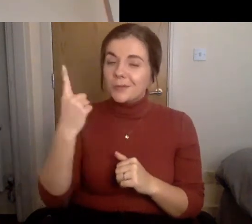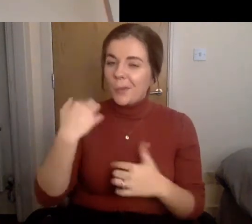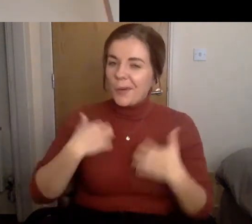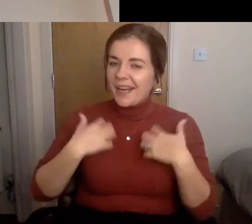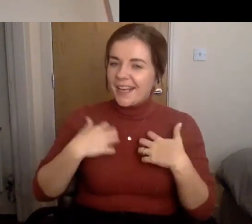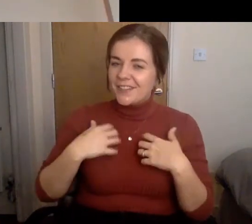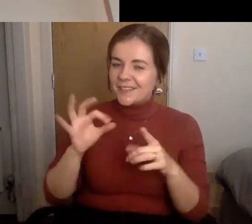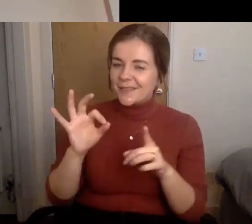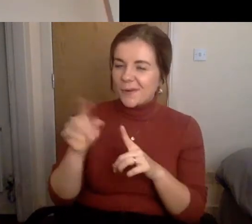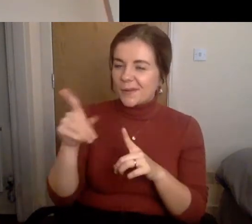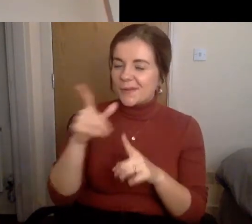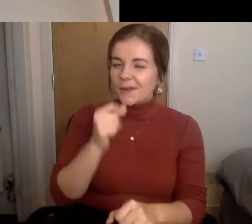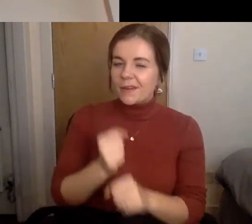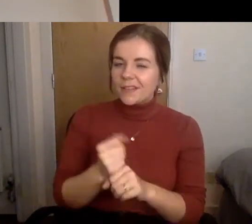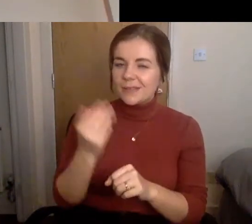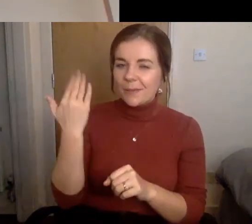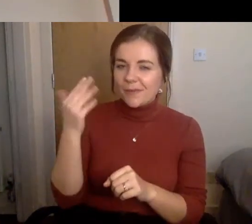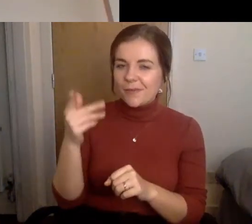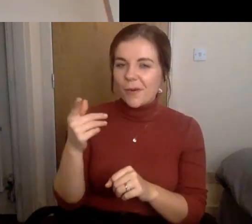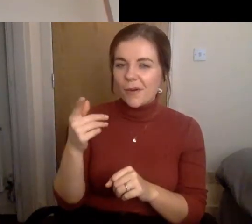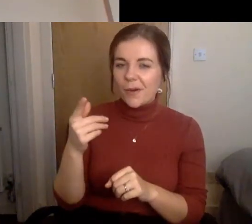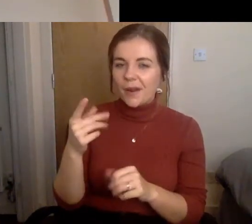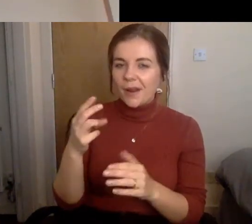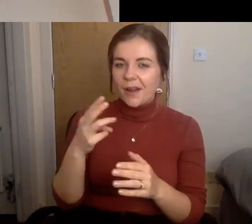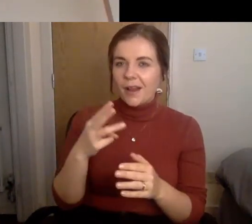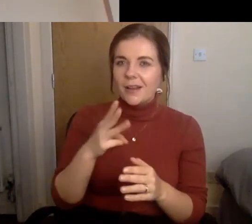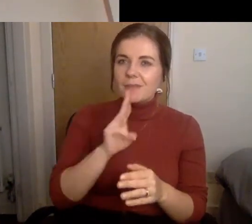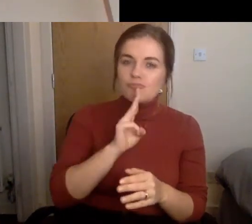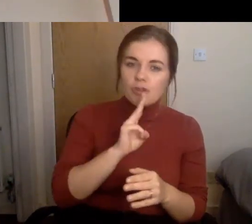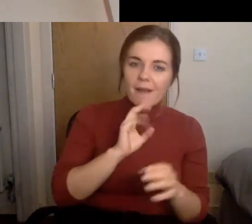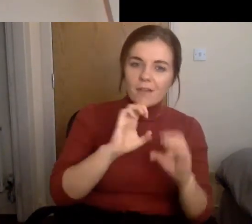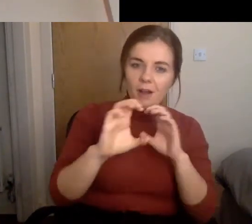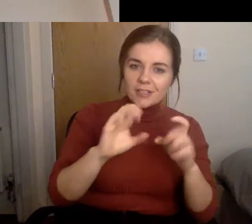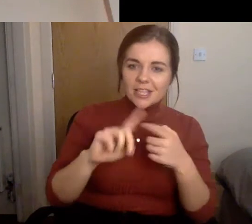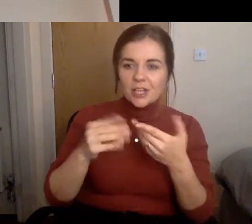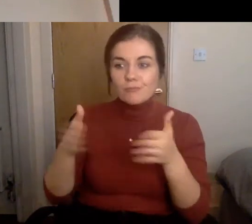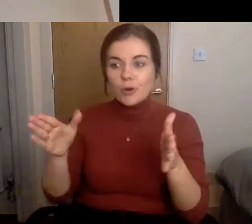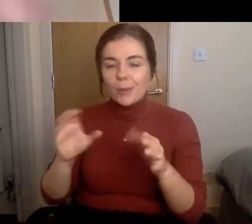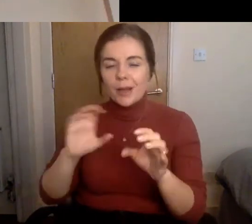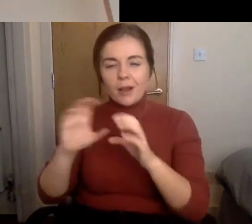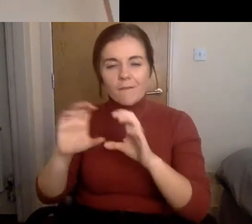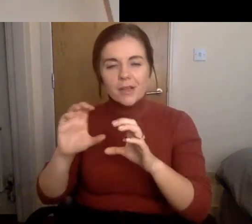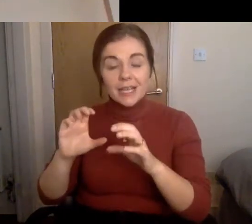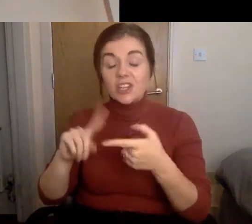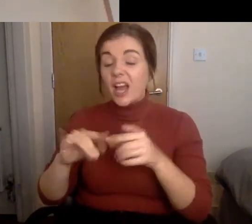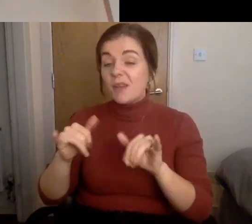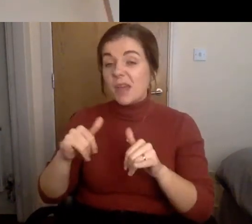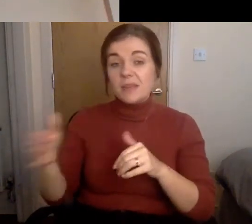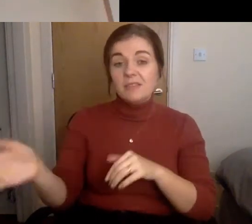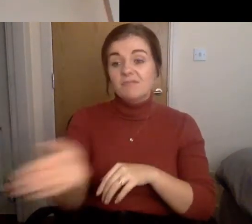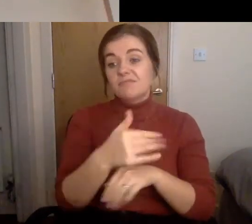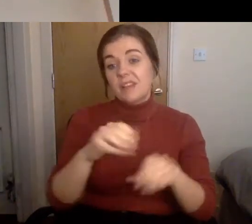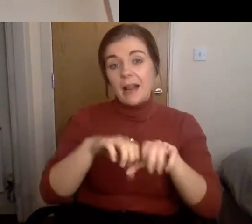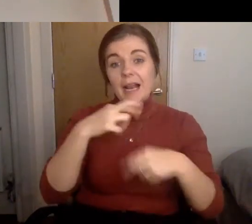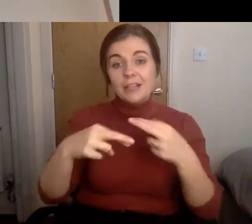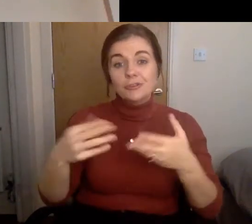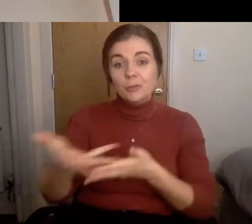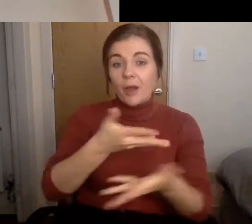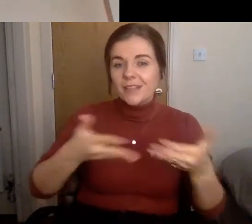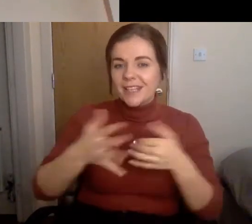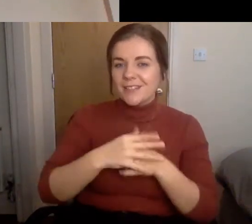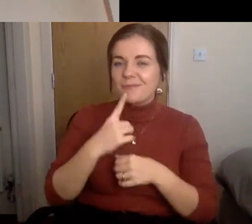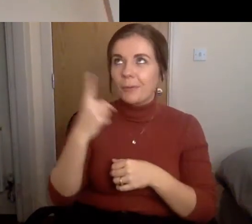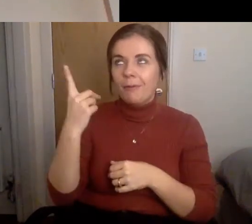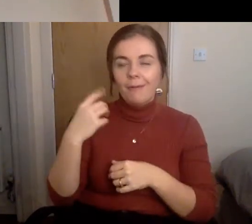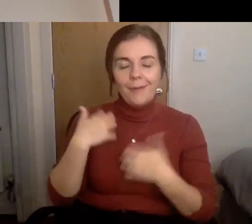interesting that the way the dynamic you've suggested there about, you know, having a private conversation and a public, and, you know, maybe a classroom wide conversation. But I think